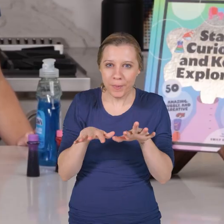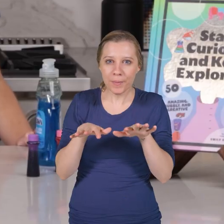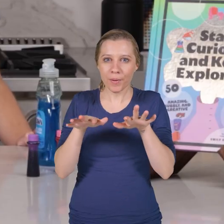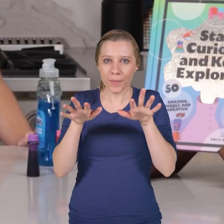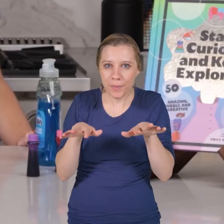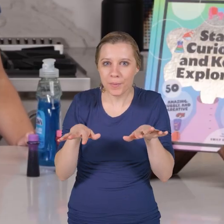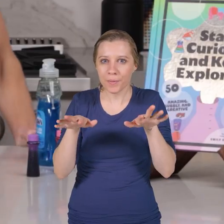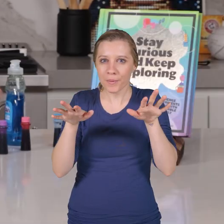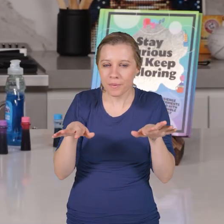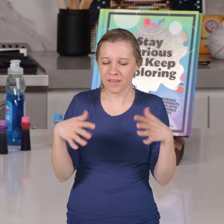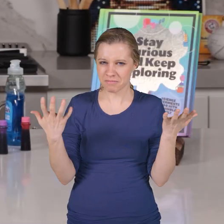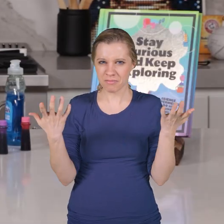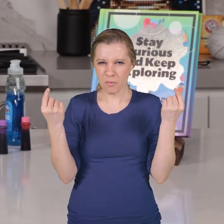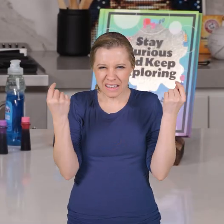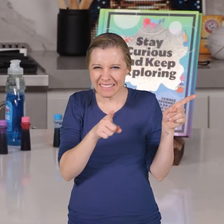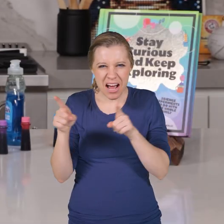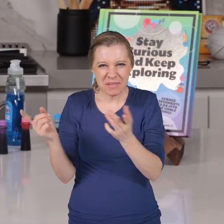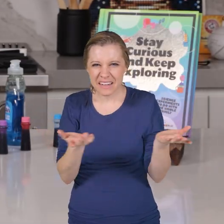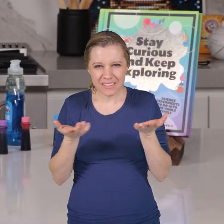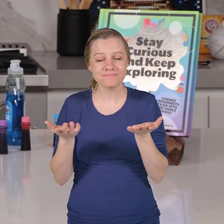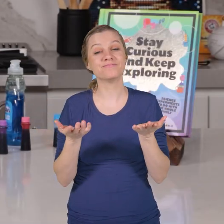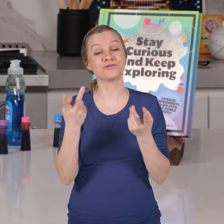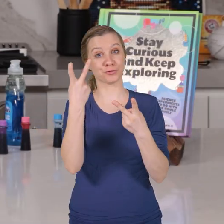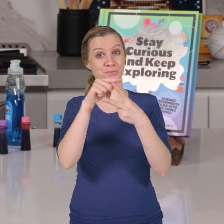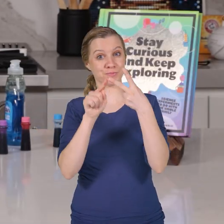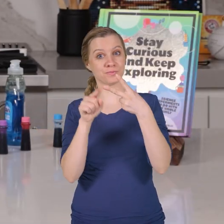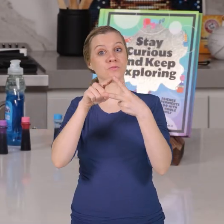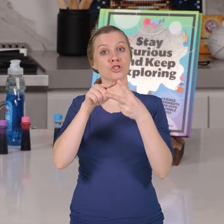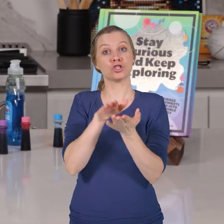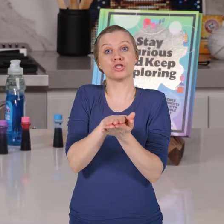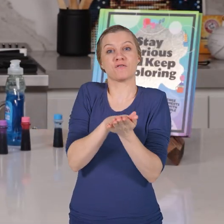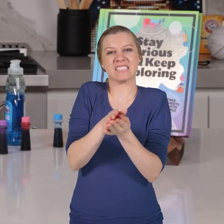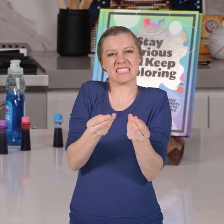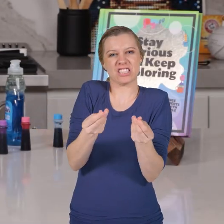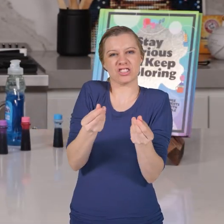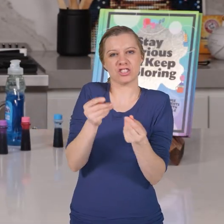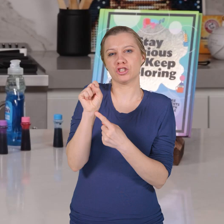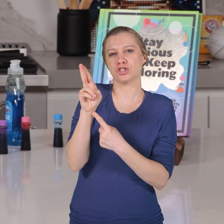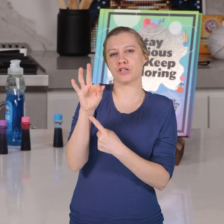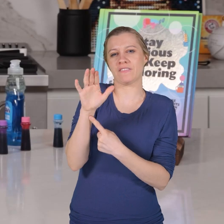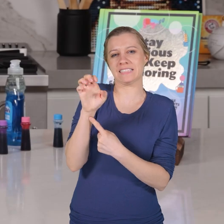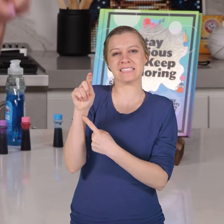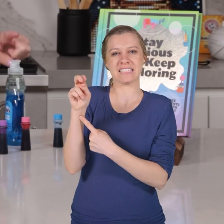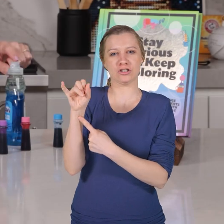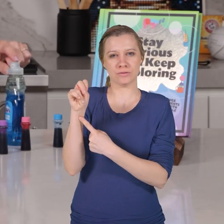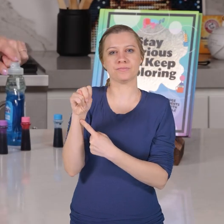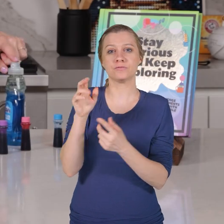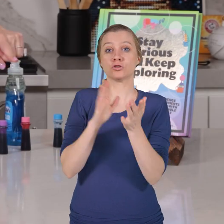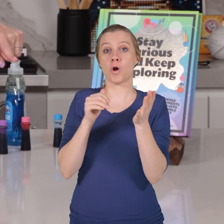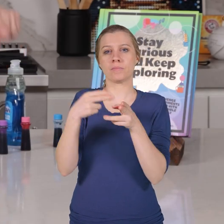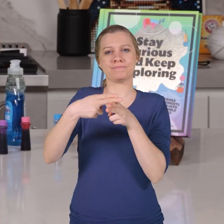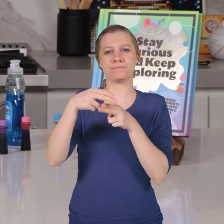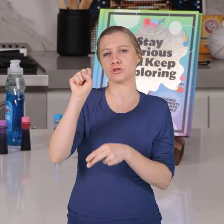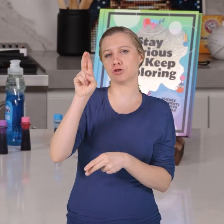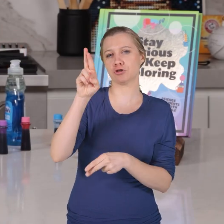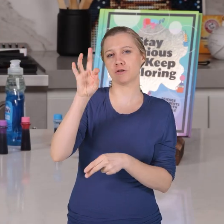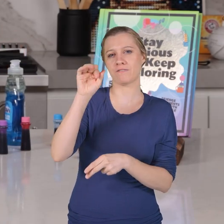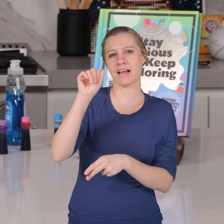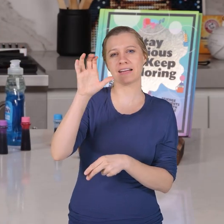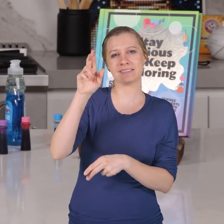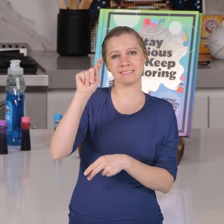It just keeps going. So what's happening here? Well, two things. One is surface tension. Soap is something called